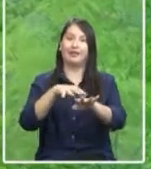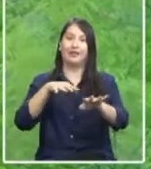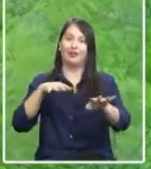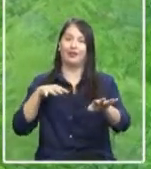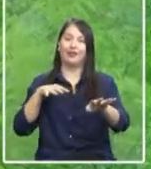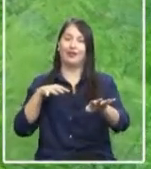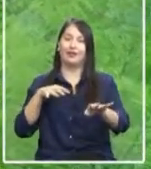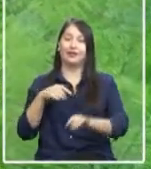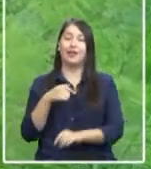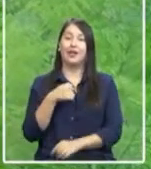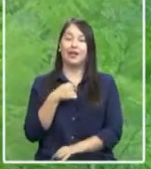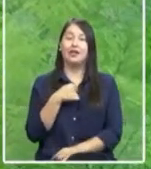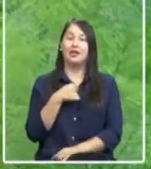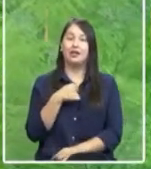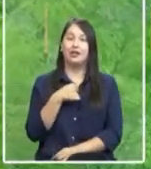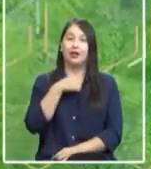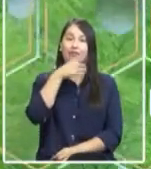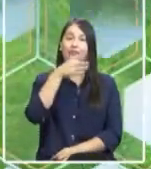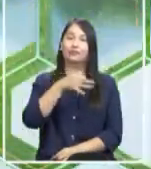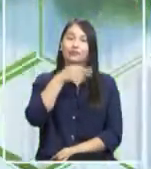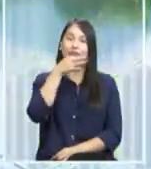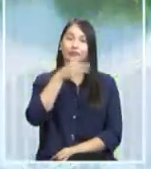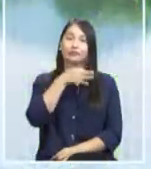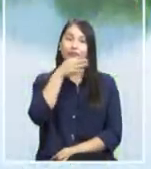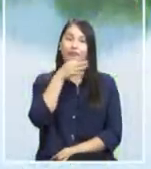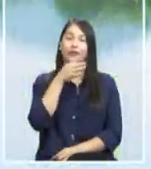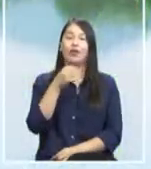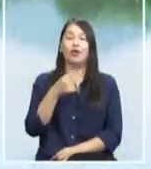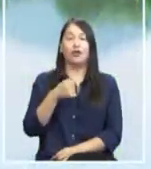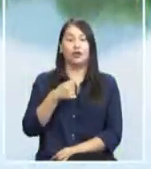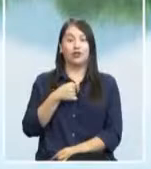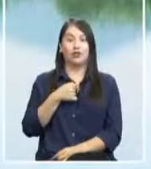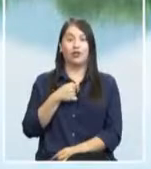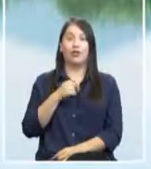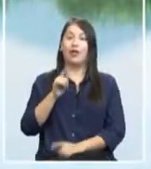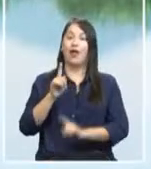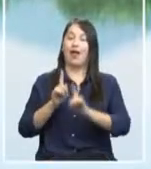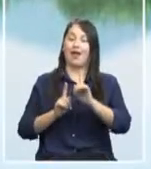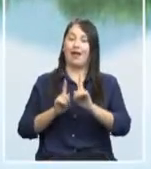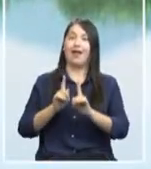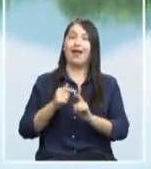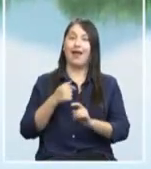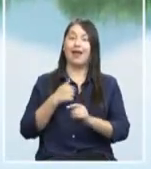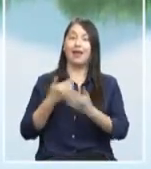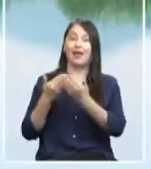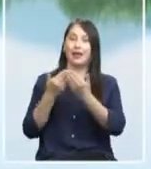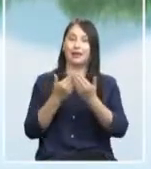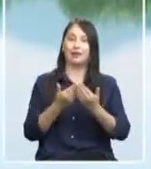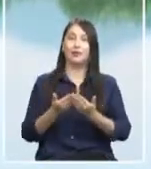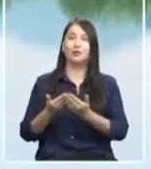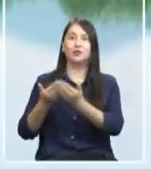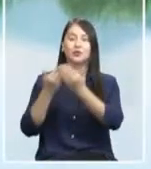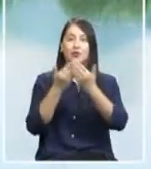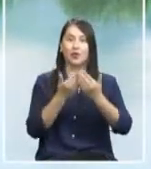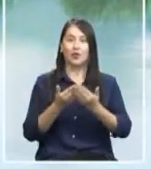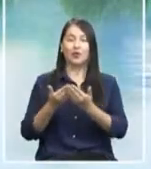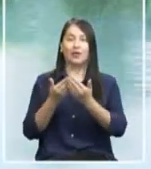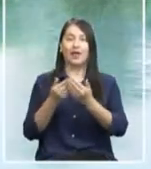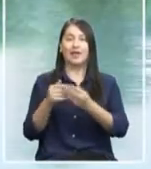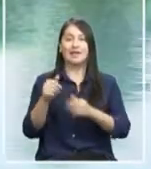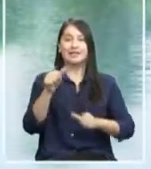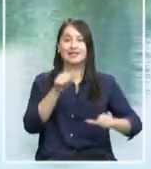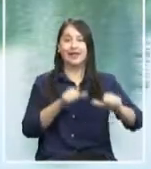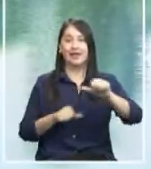the relationship between science and technology and society. And of course, we know that science and technology